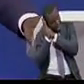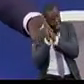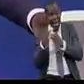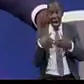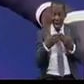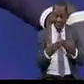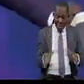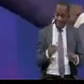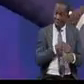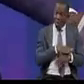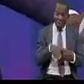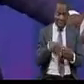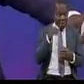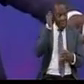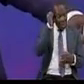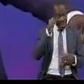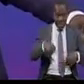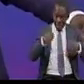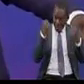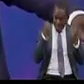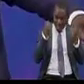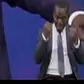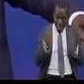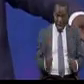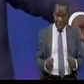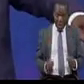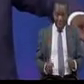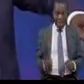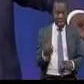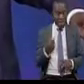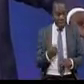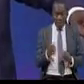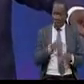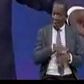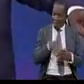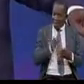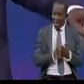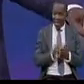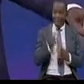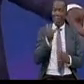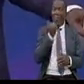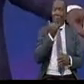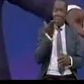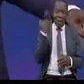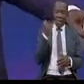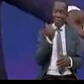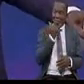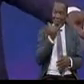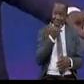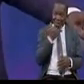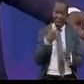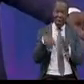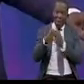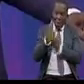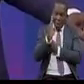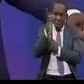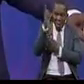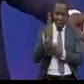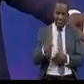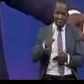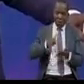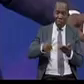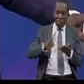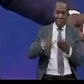The New Testament said that all that something did, everything went with the sea. And he